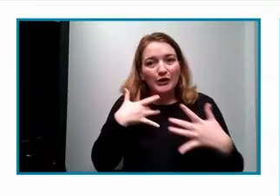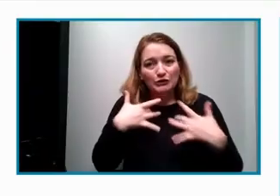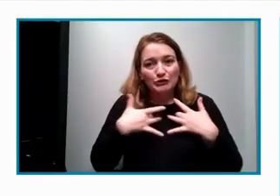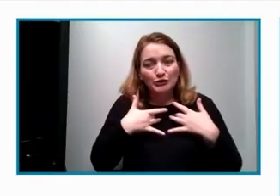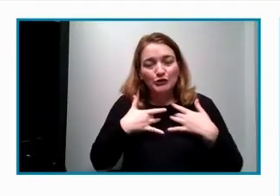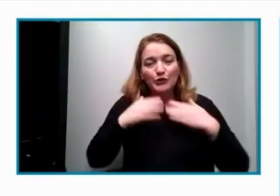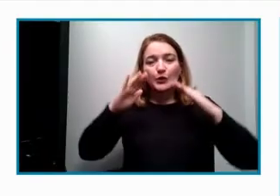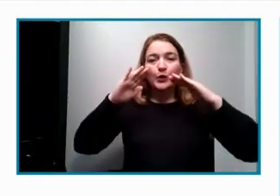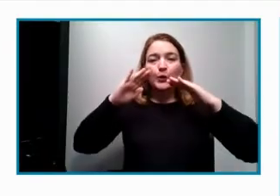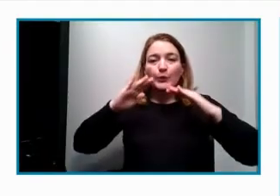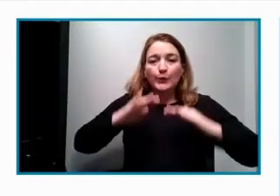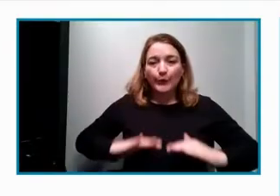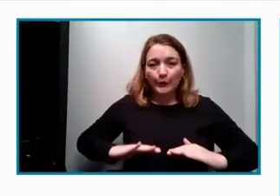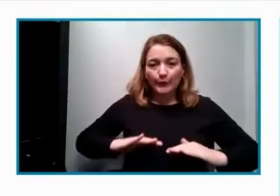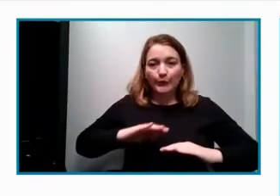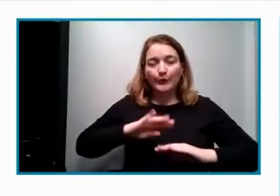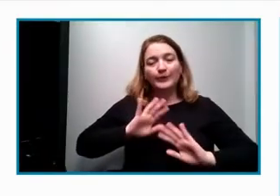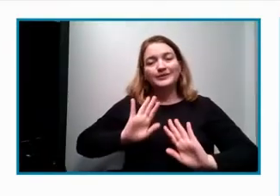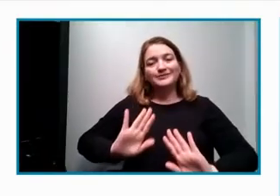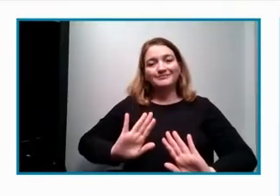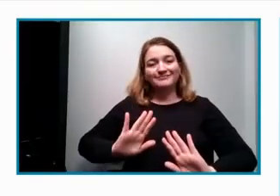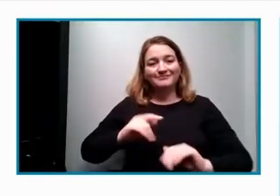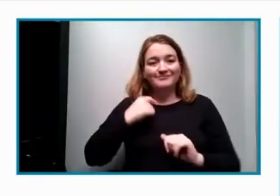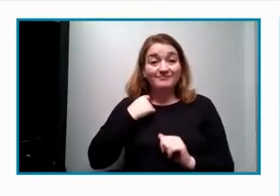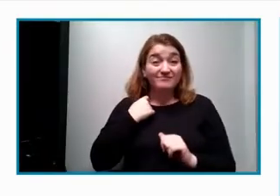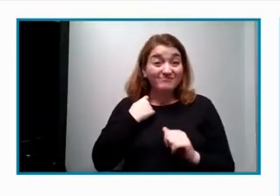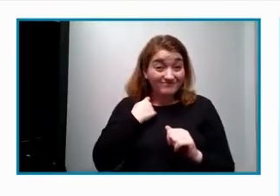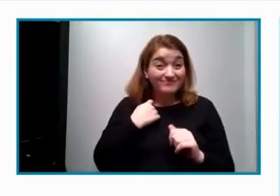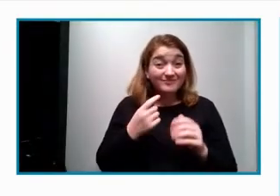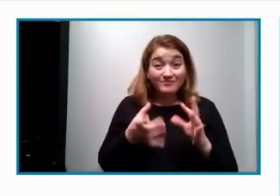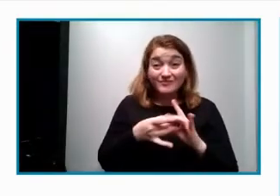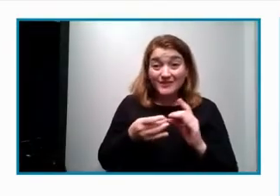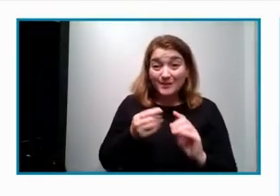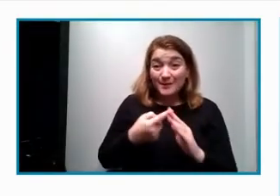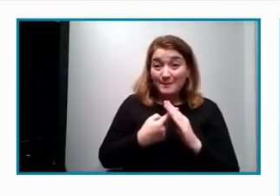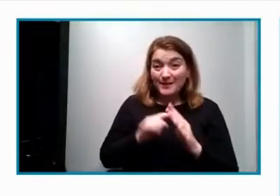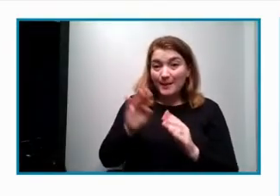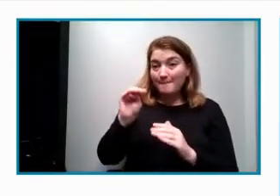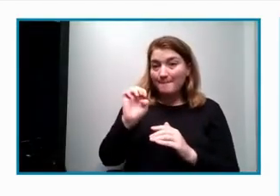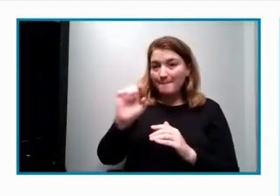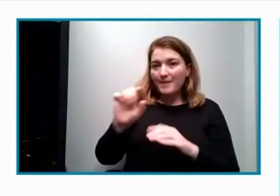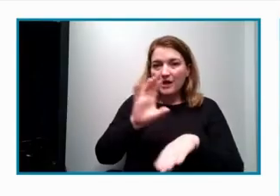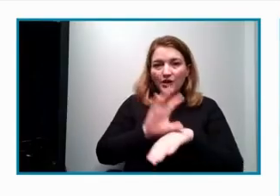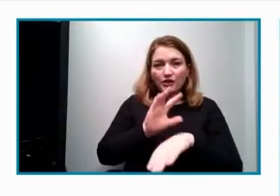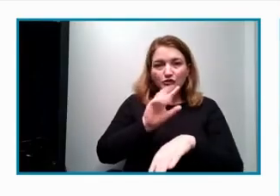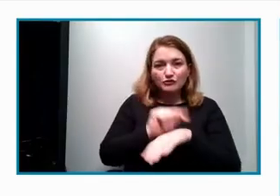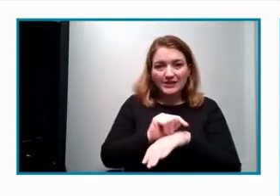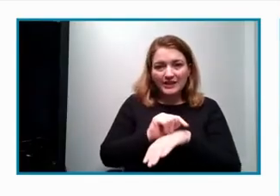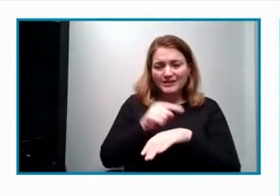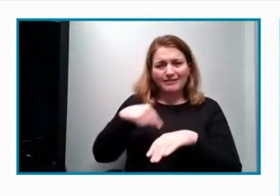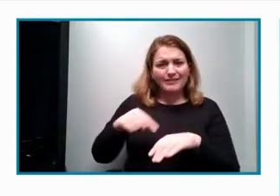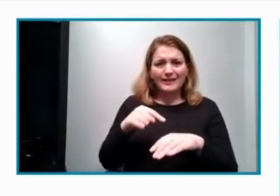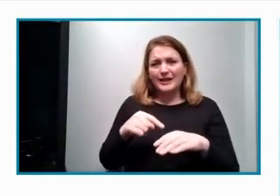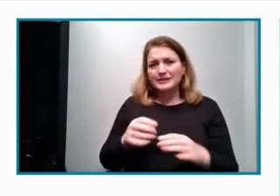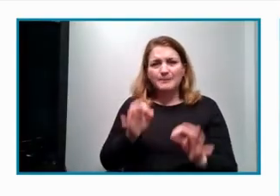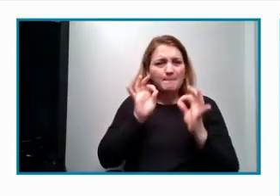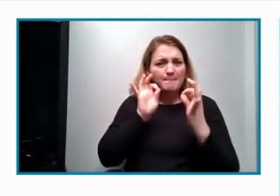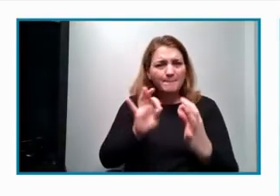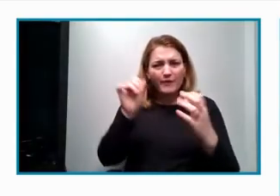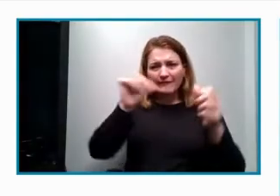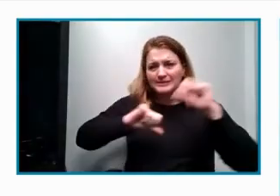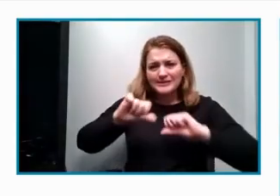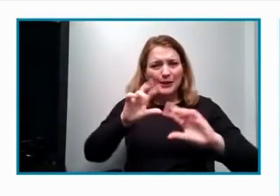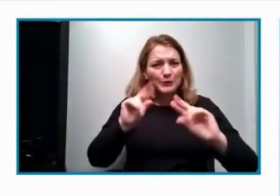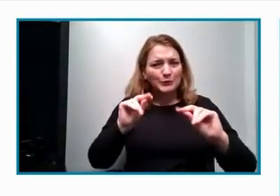as I mentioned to you all at the beginning of our mail consultations, this isn't rocket scientists. I don't work for NASA, so